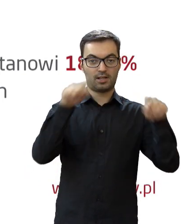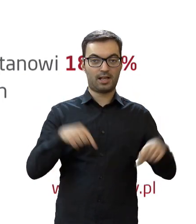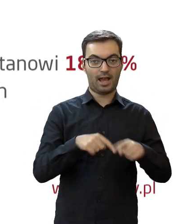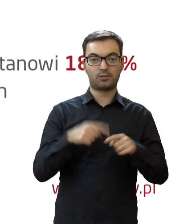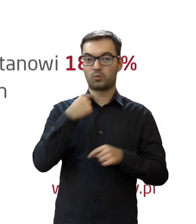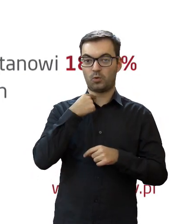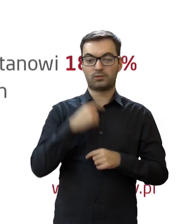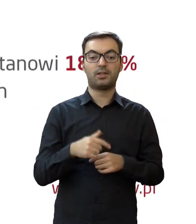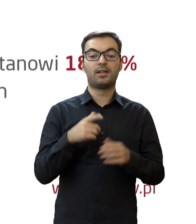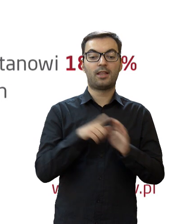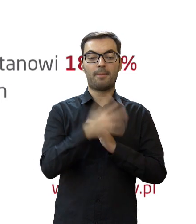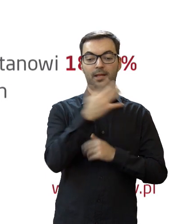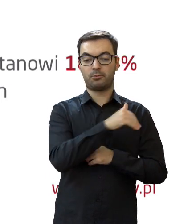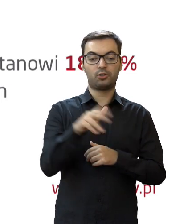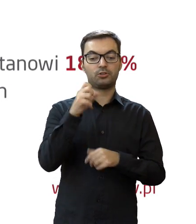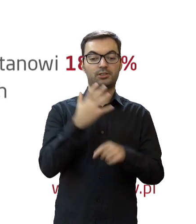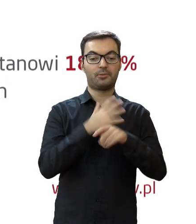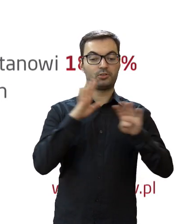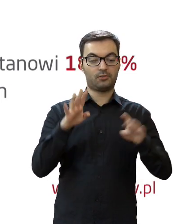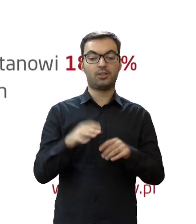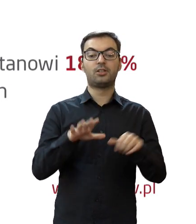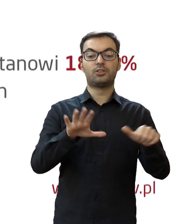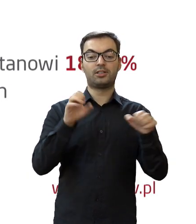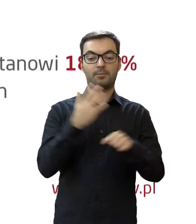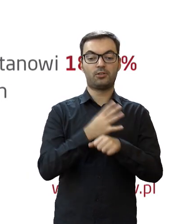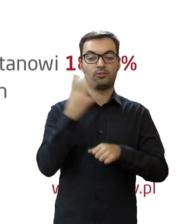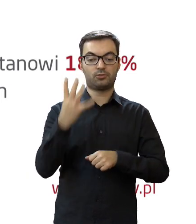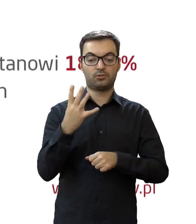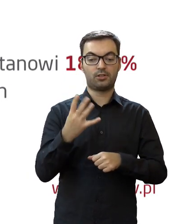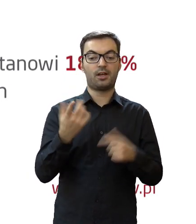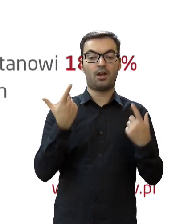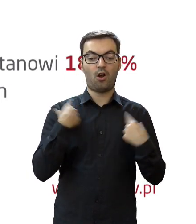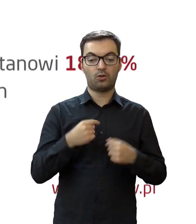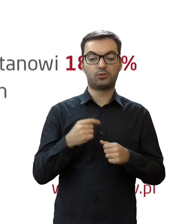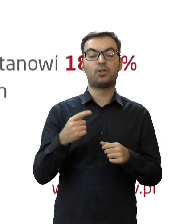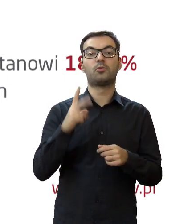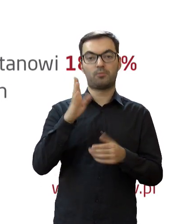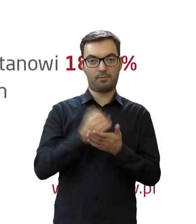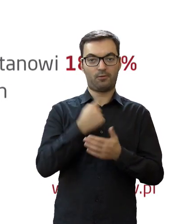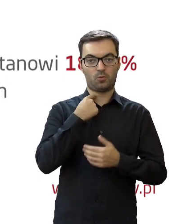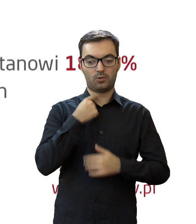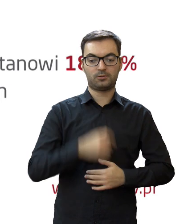29,546,182. Ballot papers have been distributed to